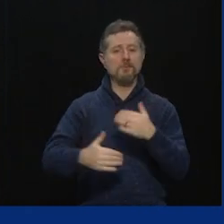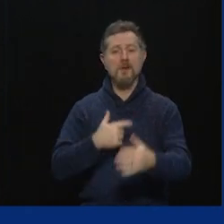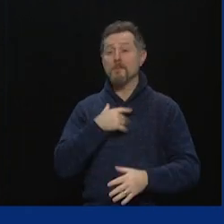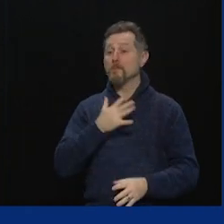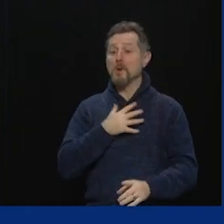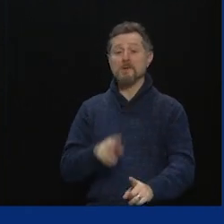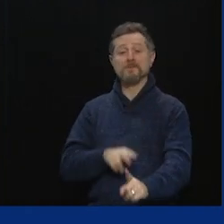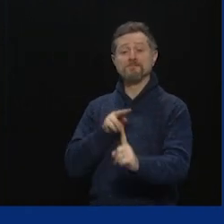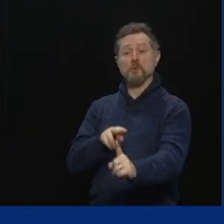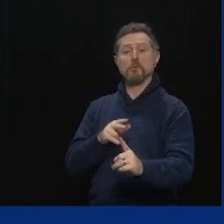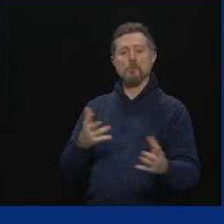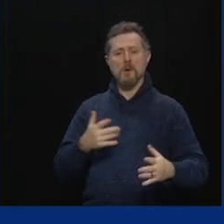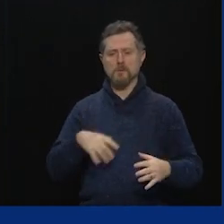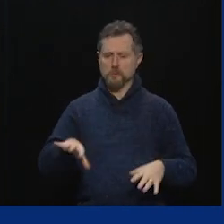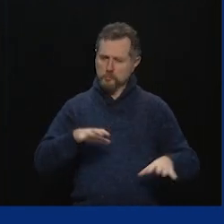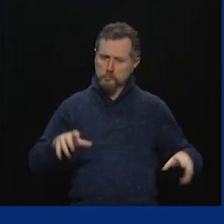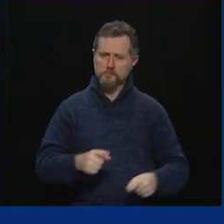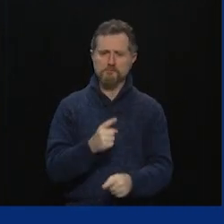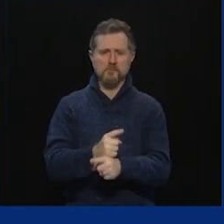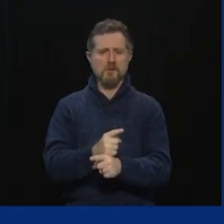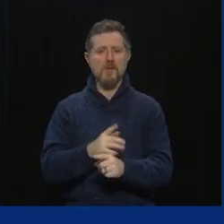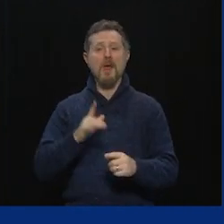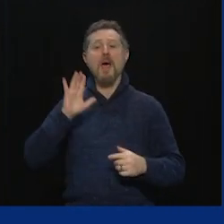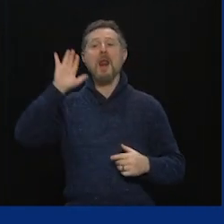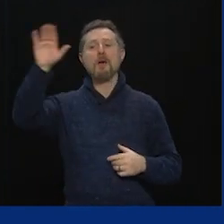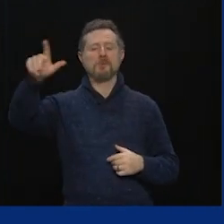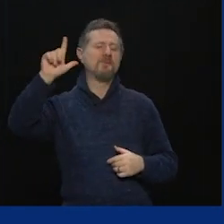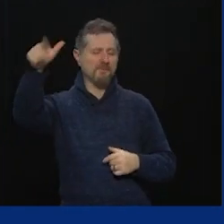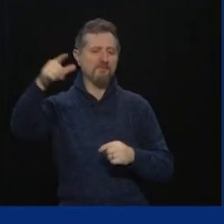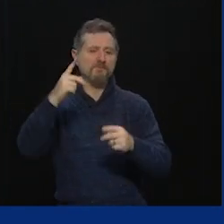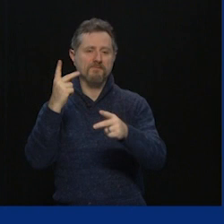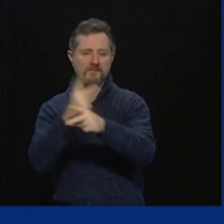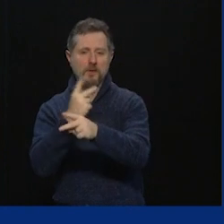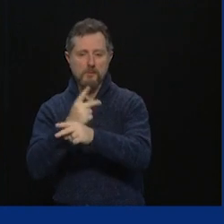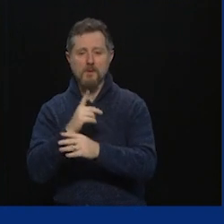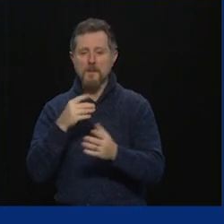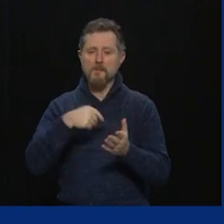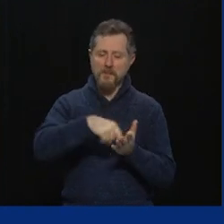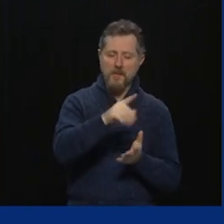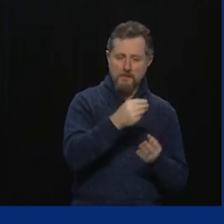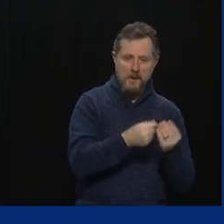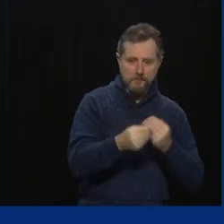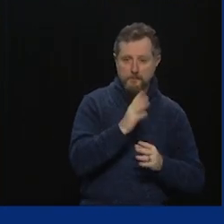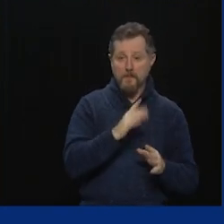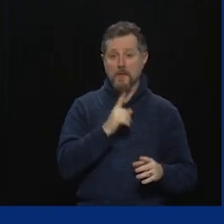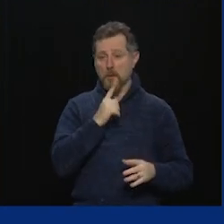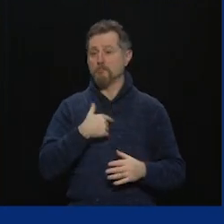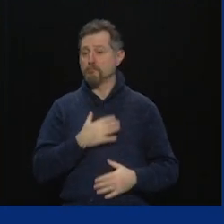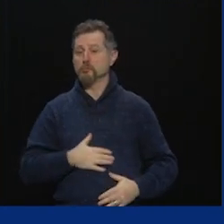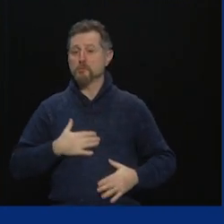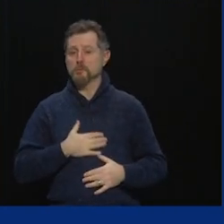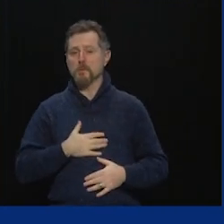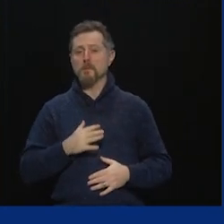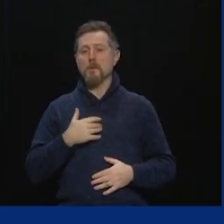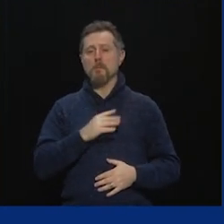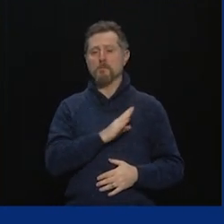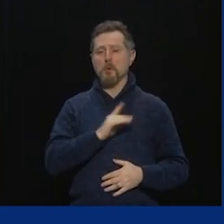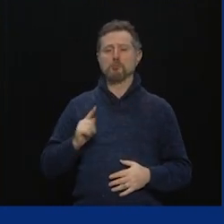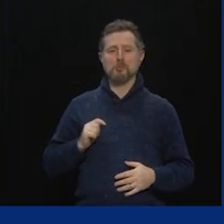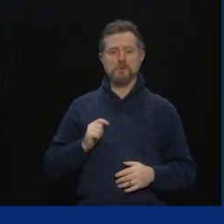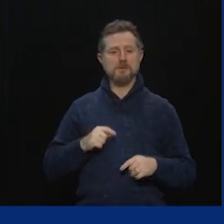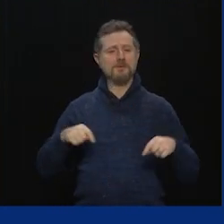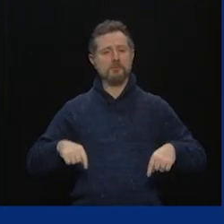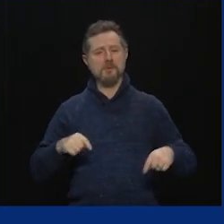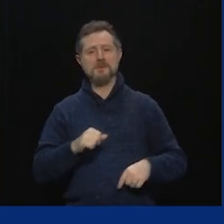do the right thing first and figure out how to pay for it later. And I'm very pleased that the Board of Trustees and the faculty and the